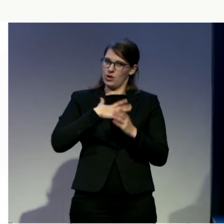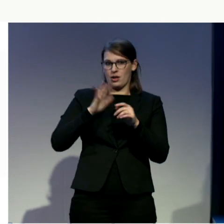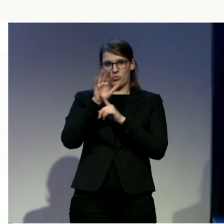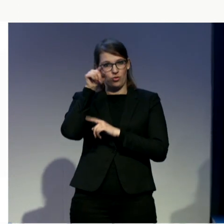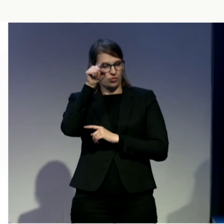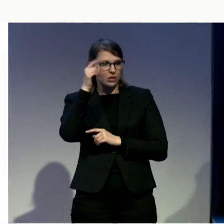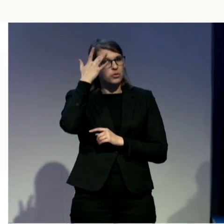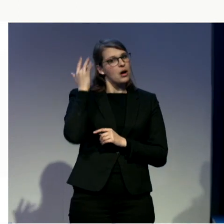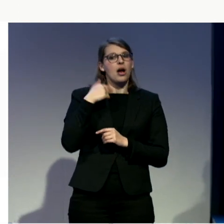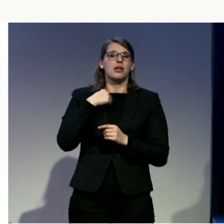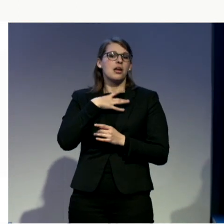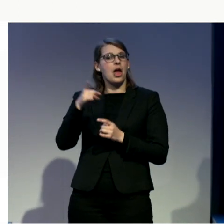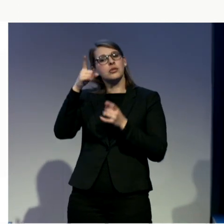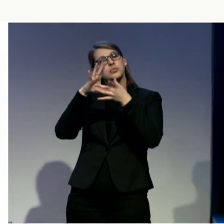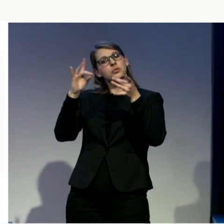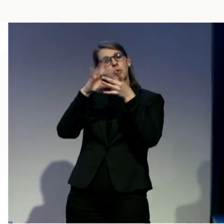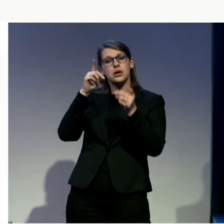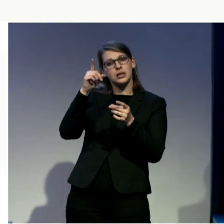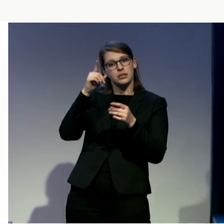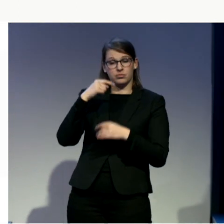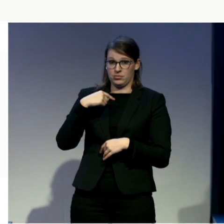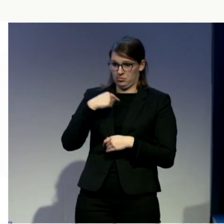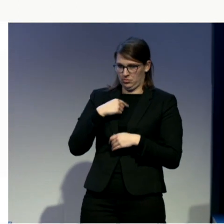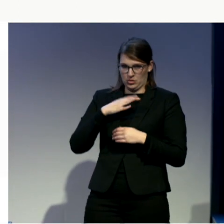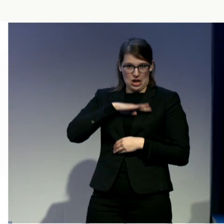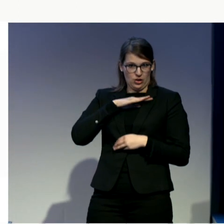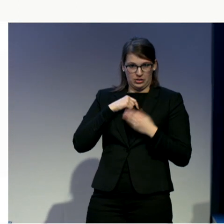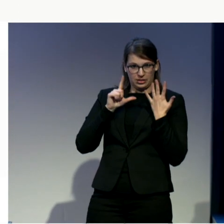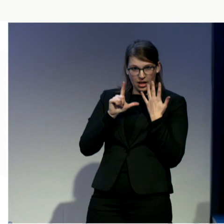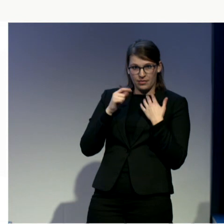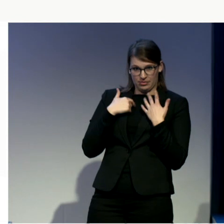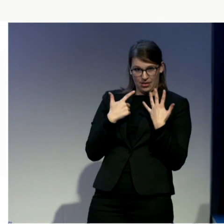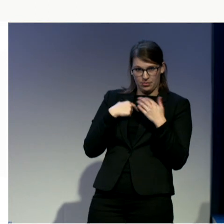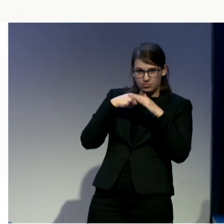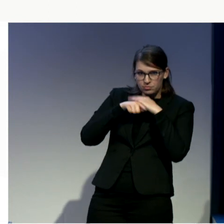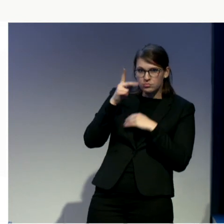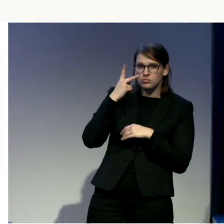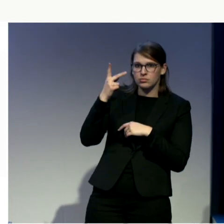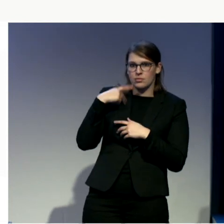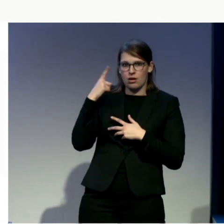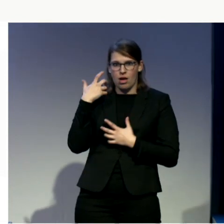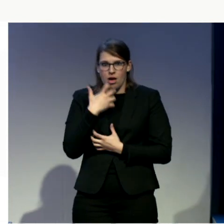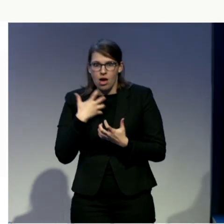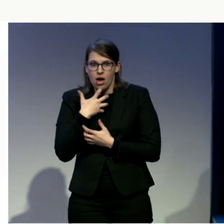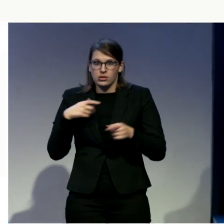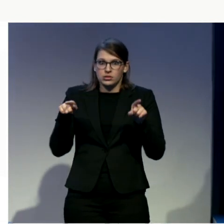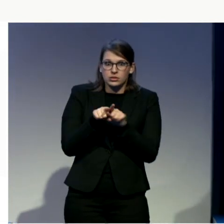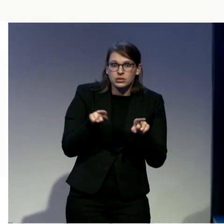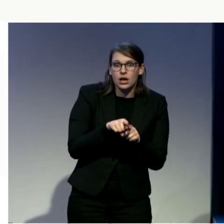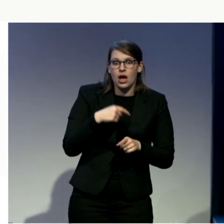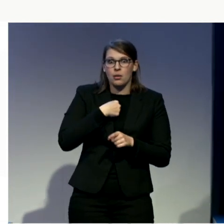really confused. Firstly, was I going to get electric shock therapy? Was I going to be put in a bath of